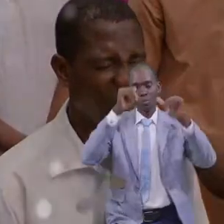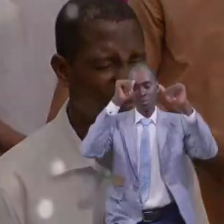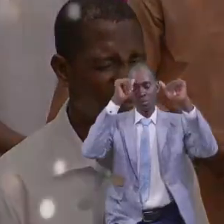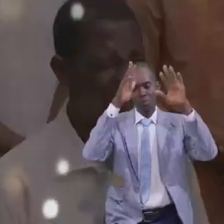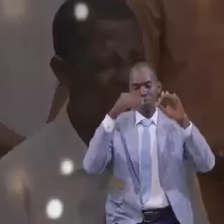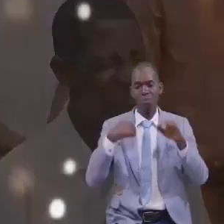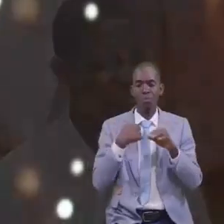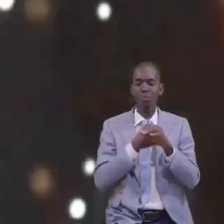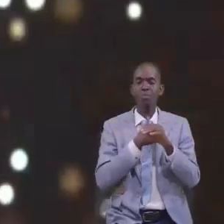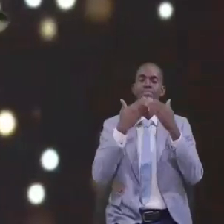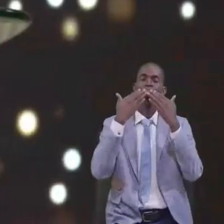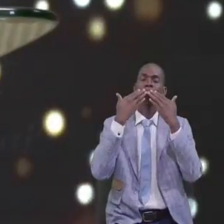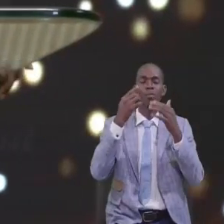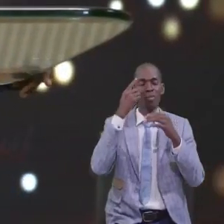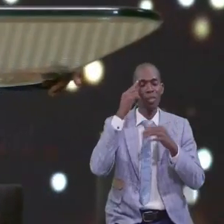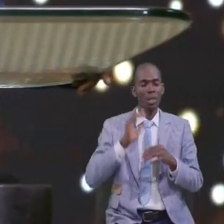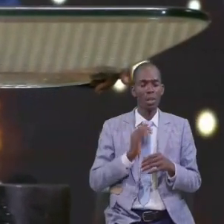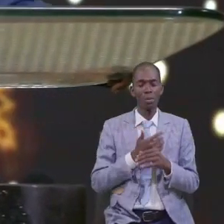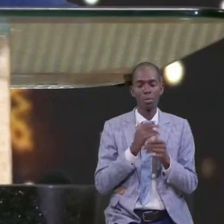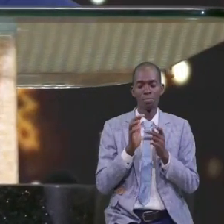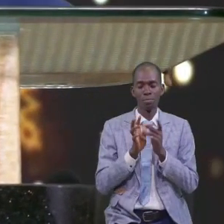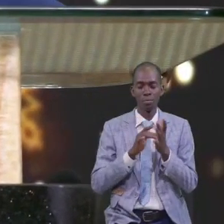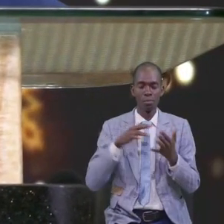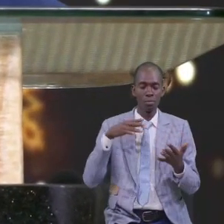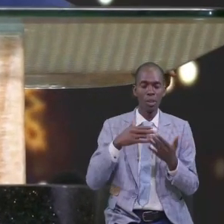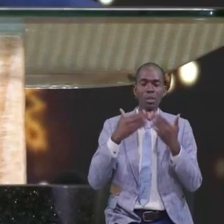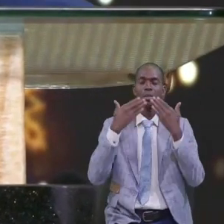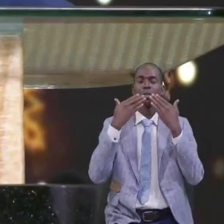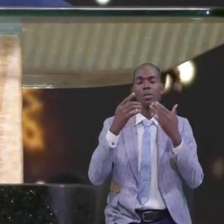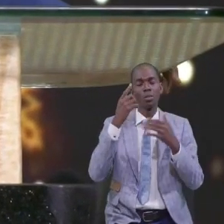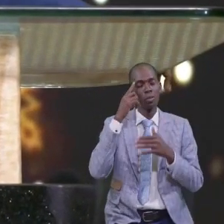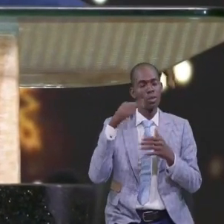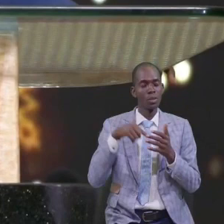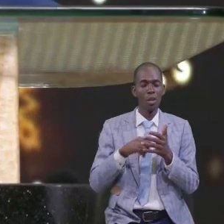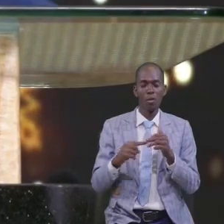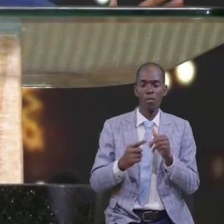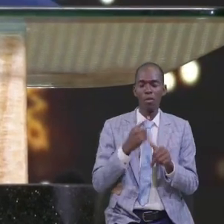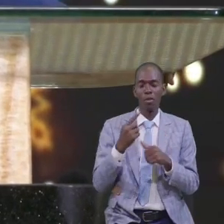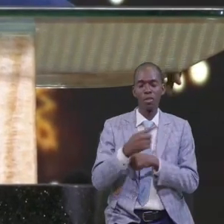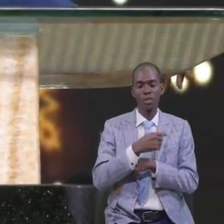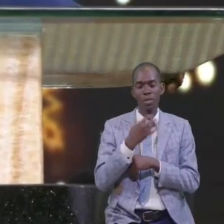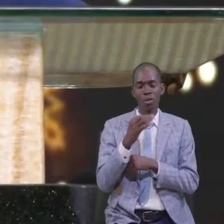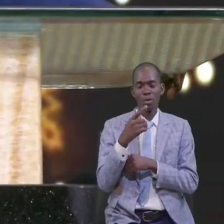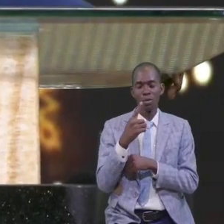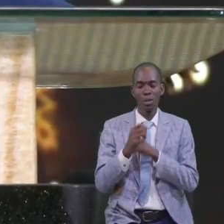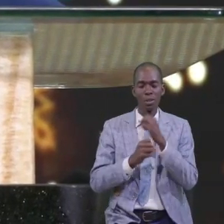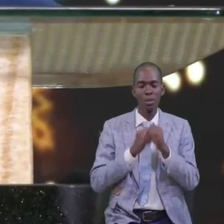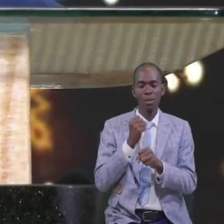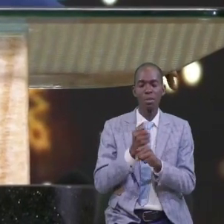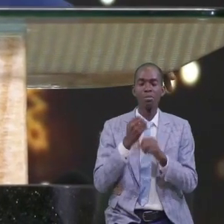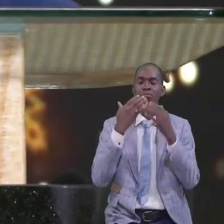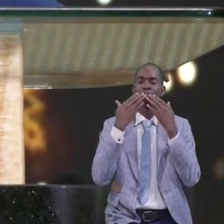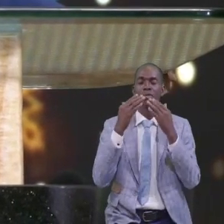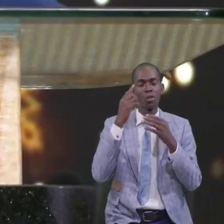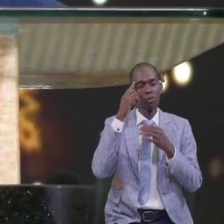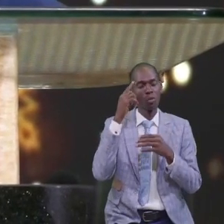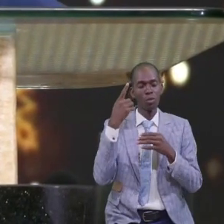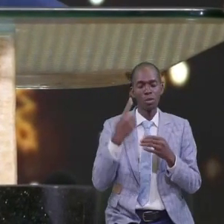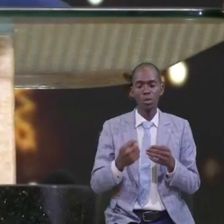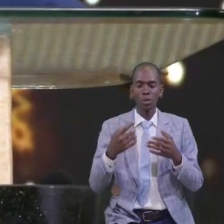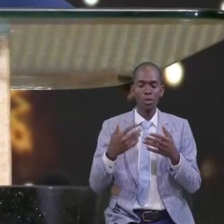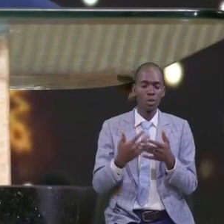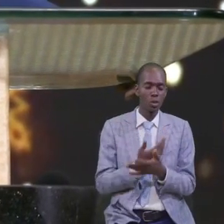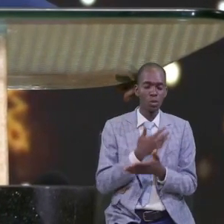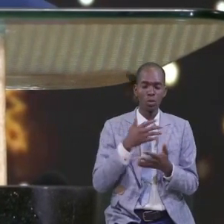you for our Bible study. Thank you for this first day of the year. And thank you for the new studies you